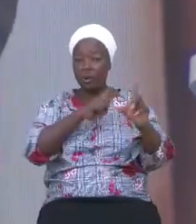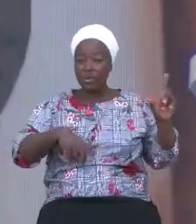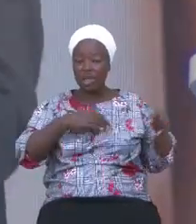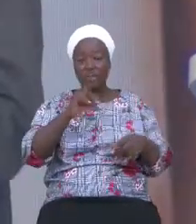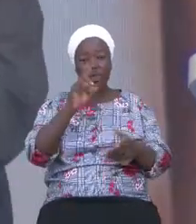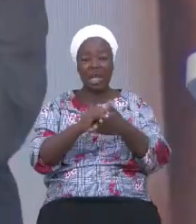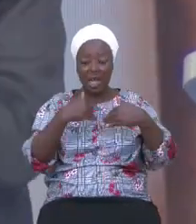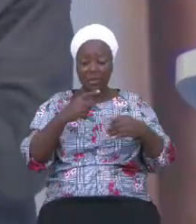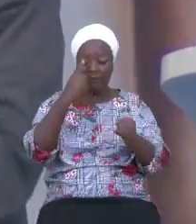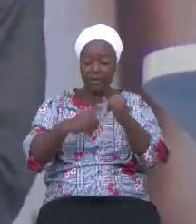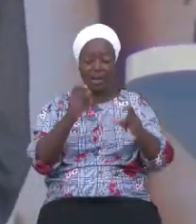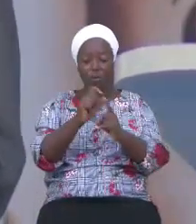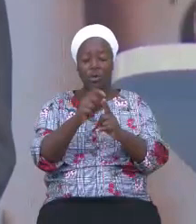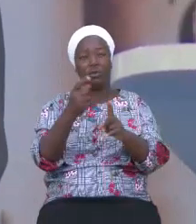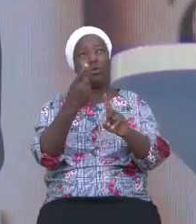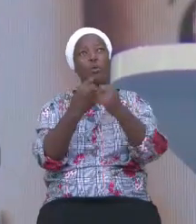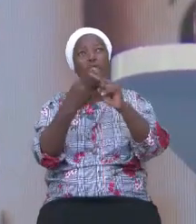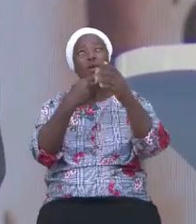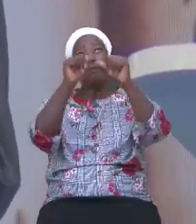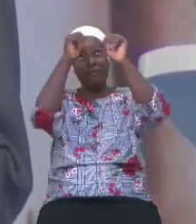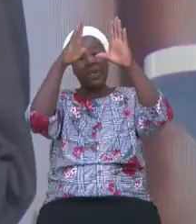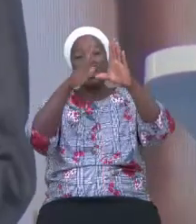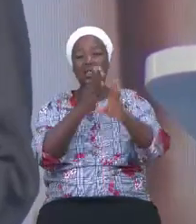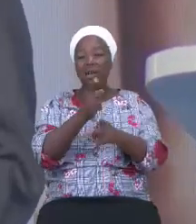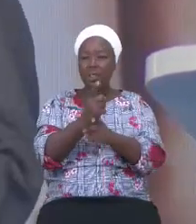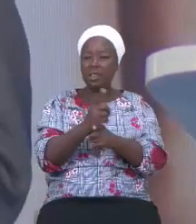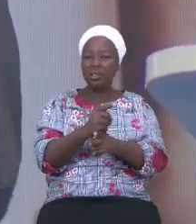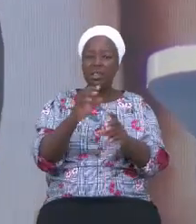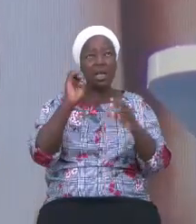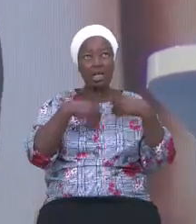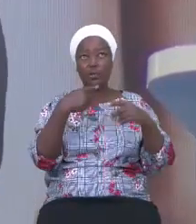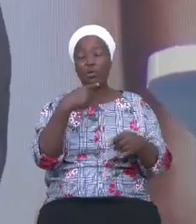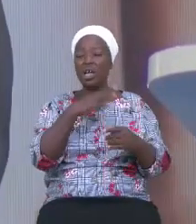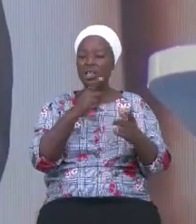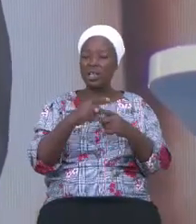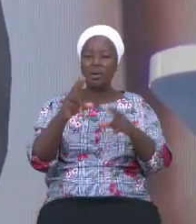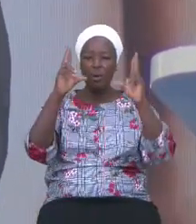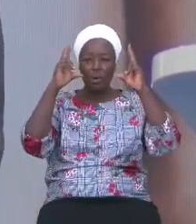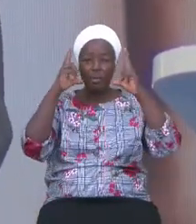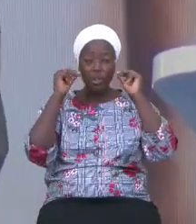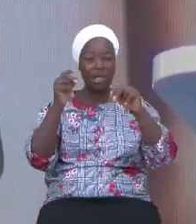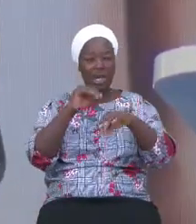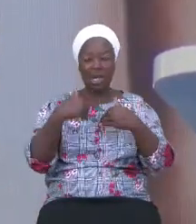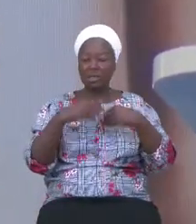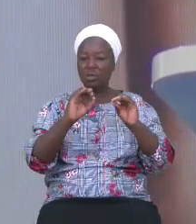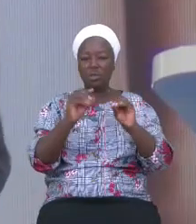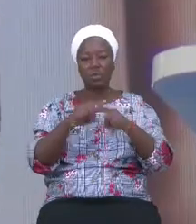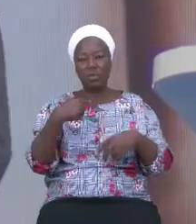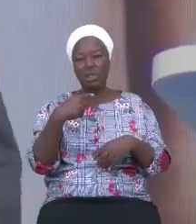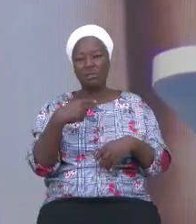he has spoken. Moses has nothing else to say. And Elijah, what do you say? Nothing else, because